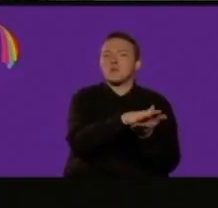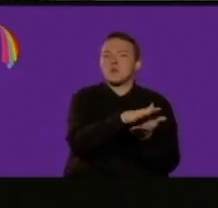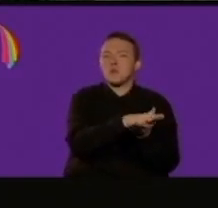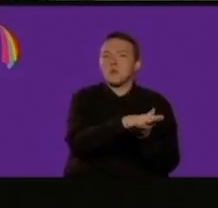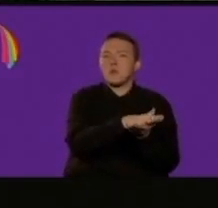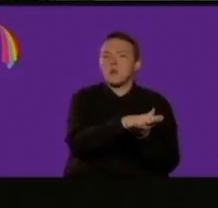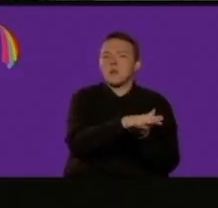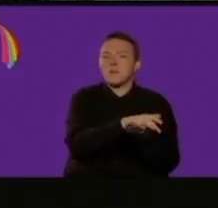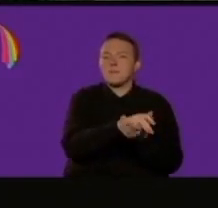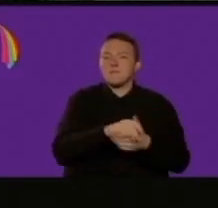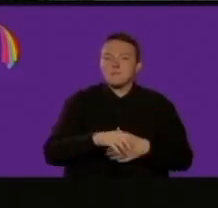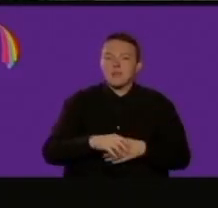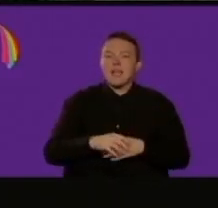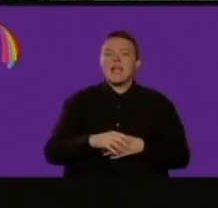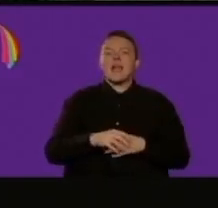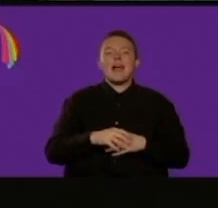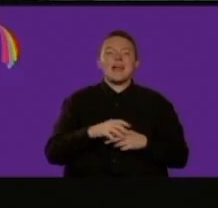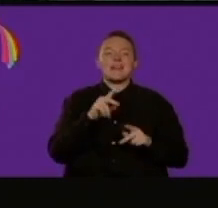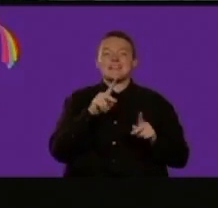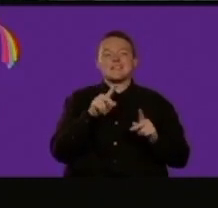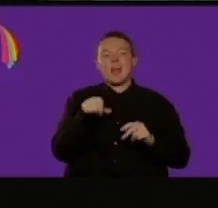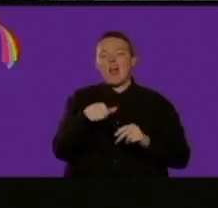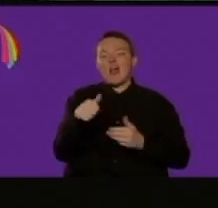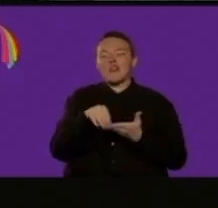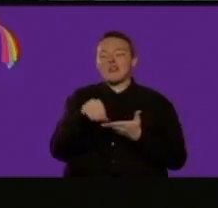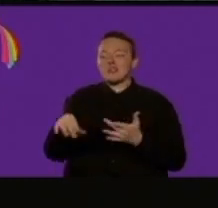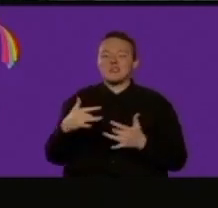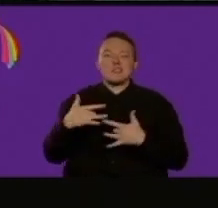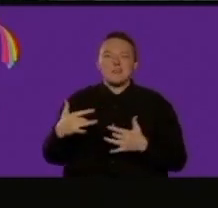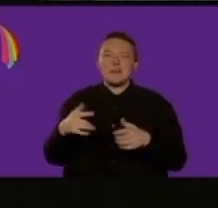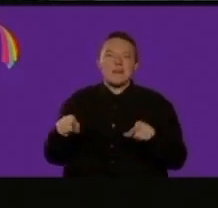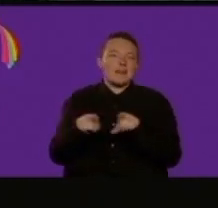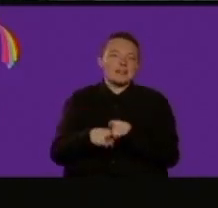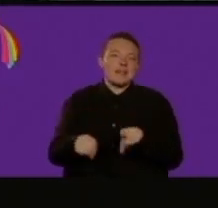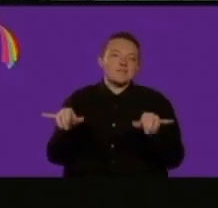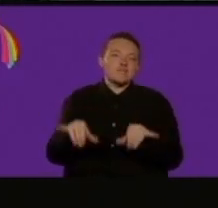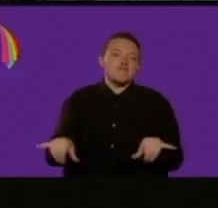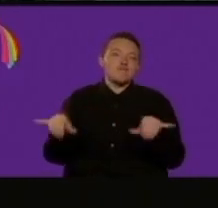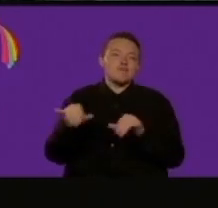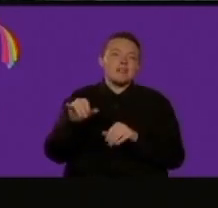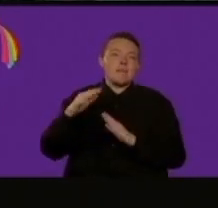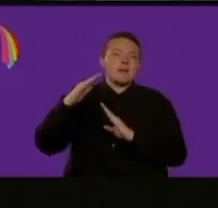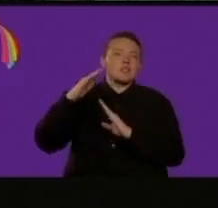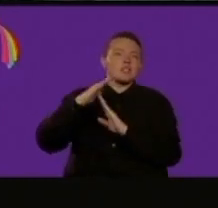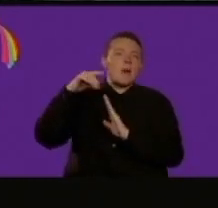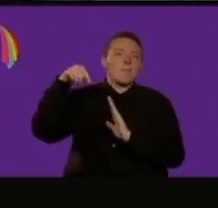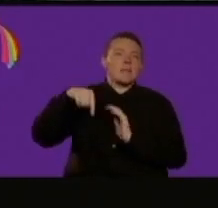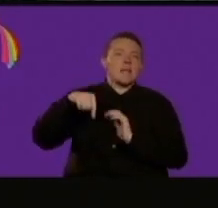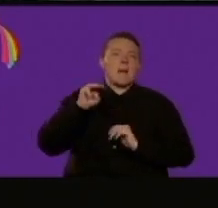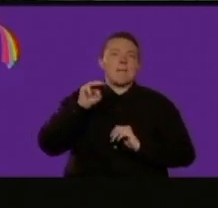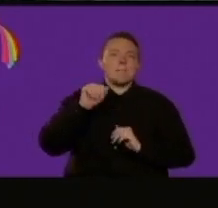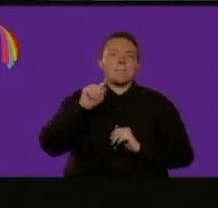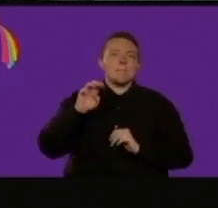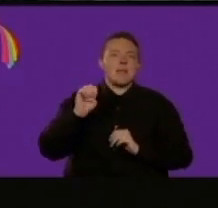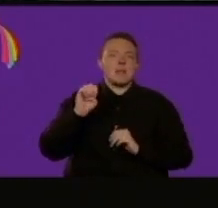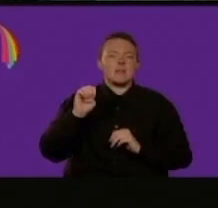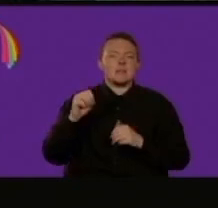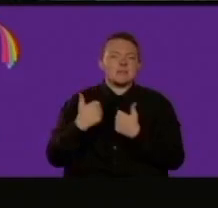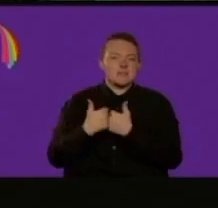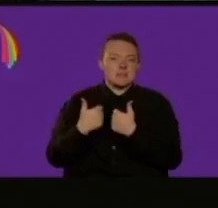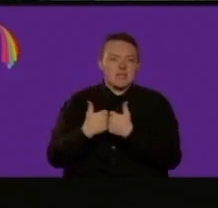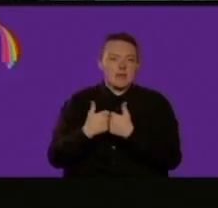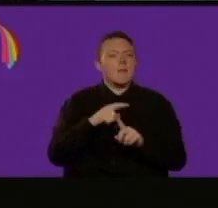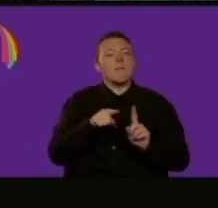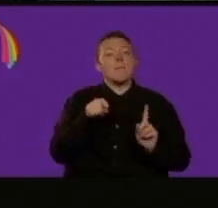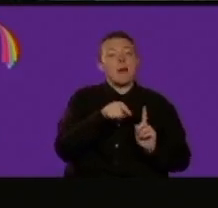game, the player can identify themselves with any gender, and then the project was a way of